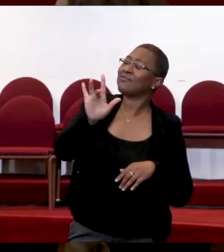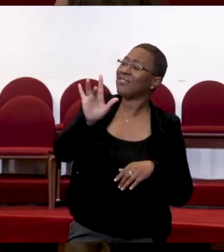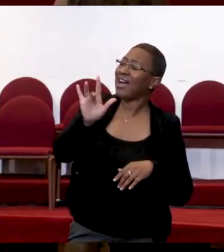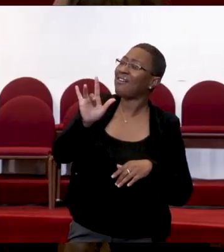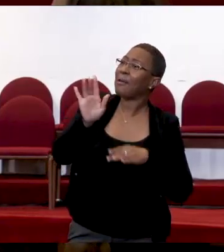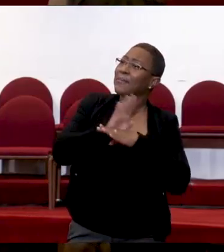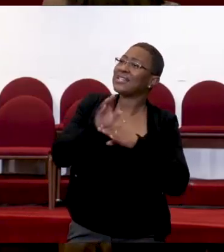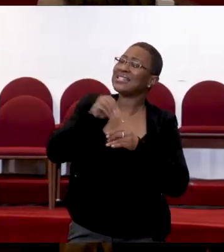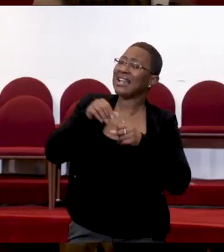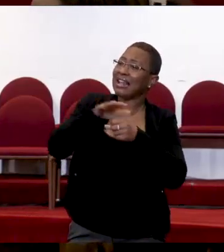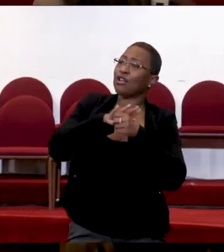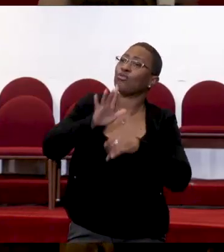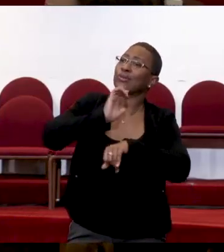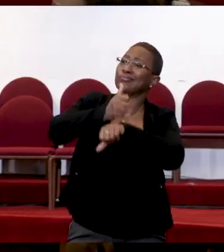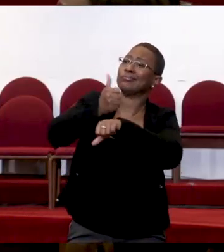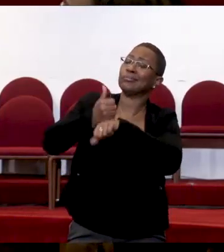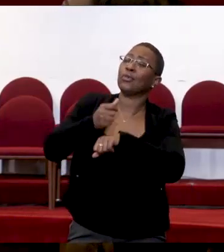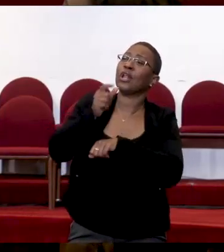Okay.